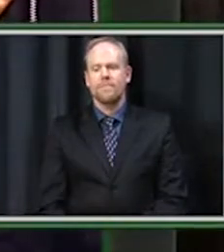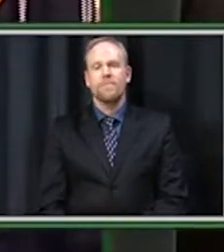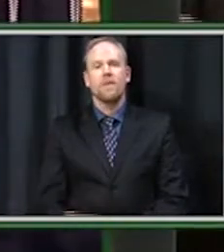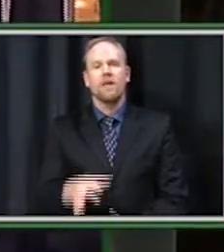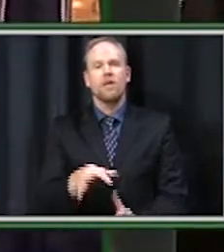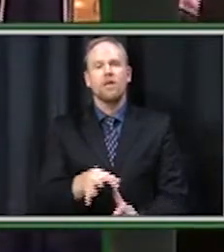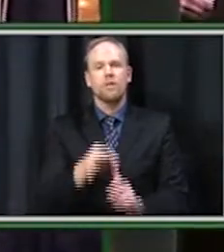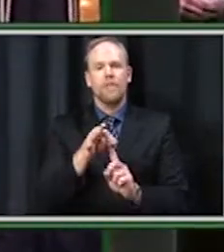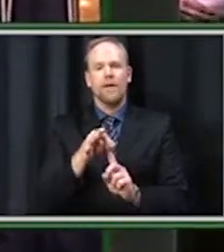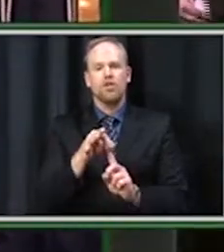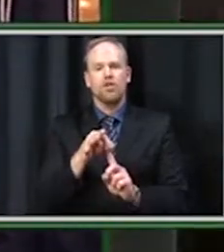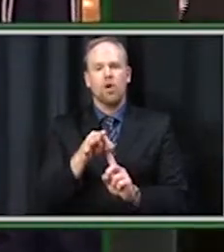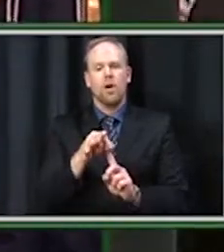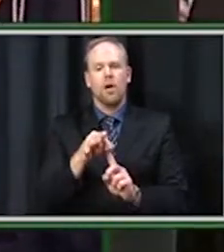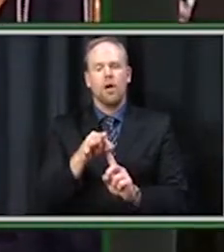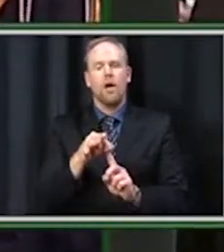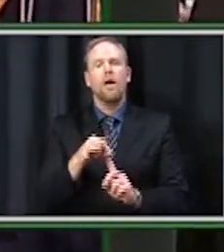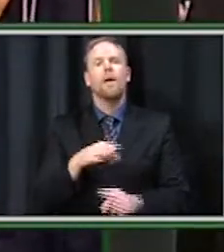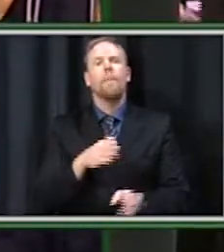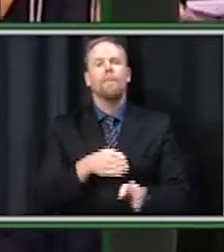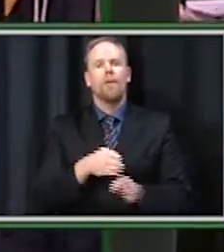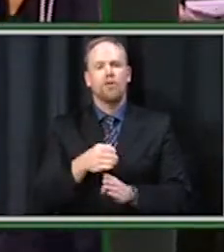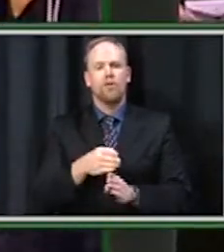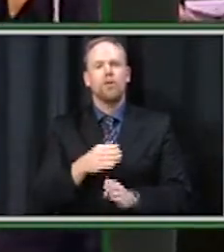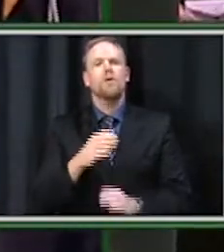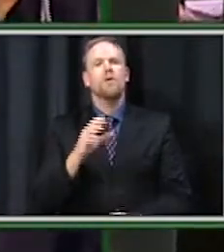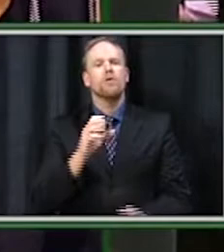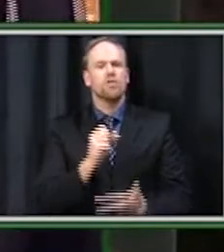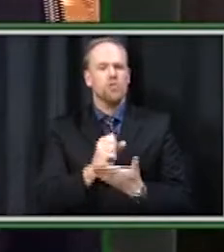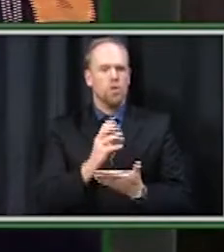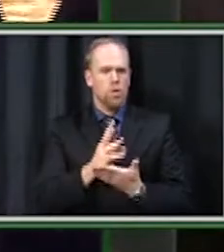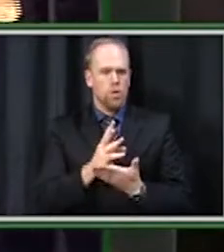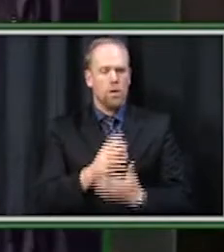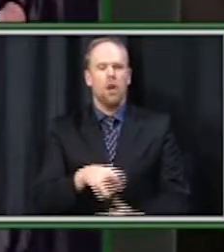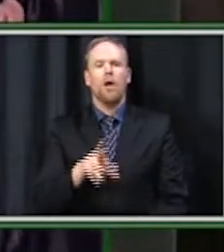Special major in social work, Raymond Martinez.